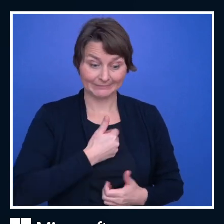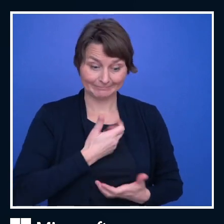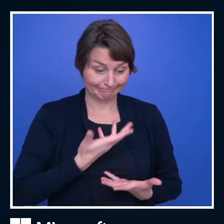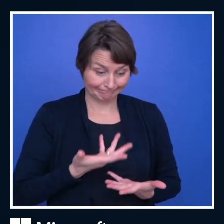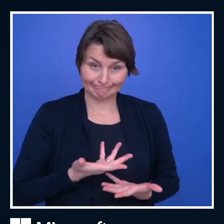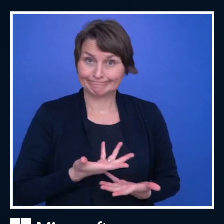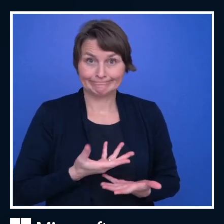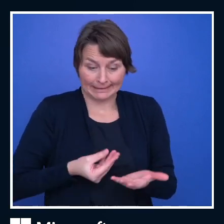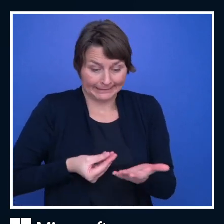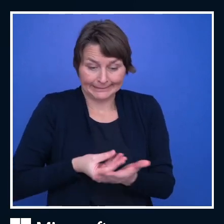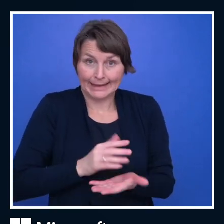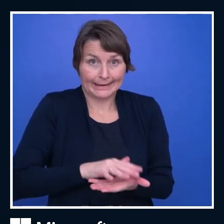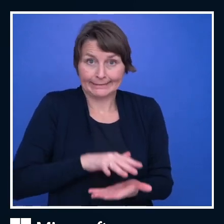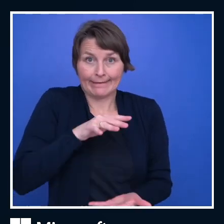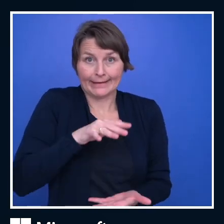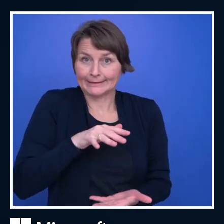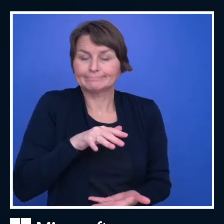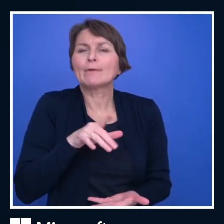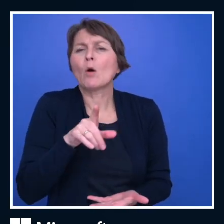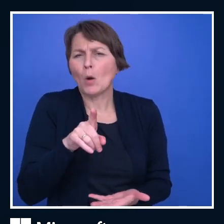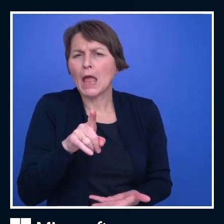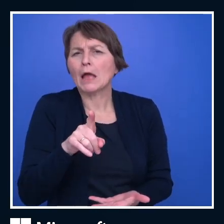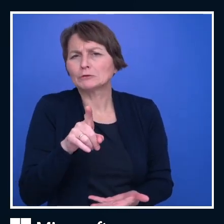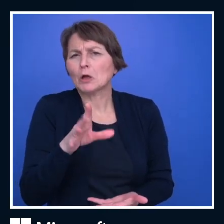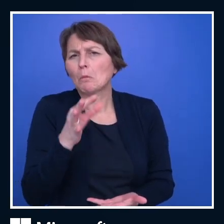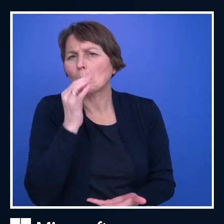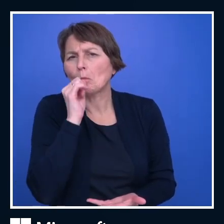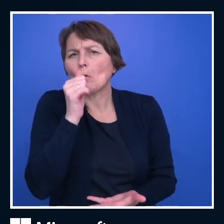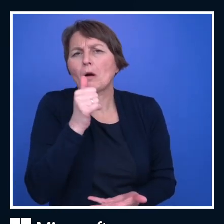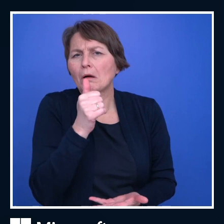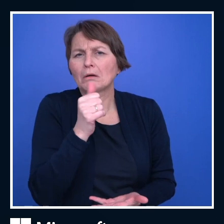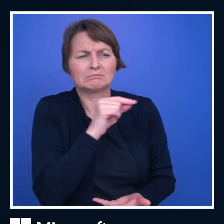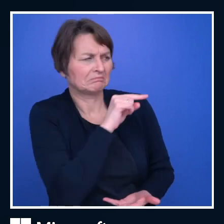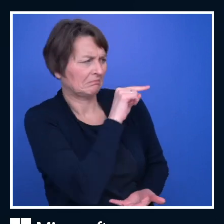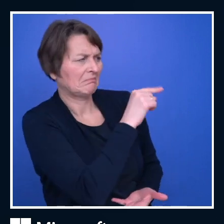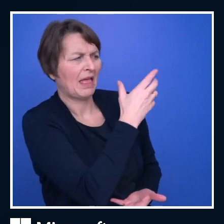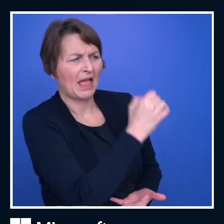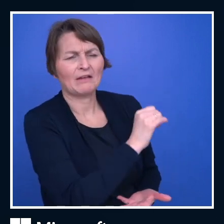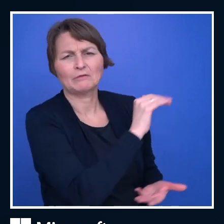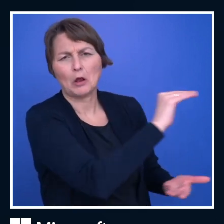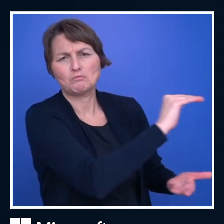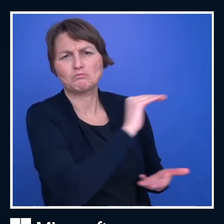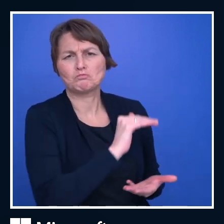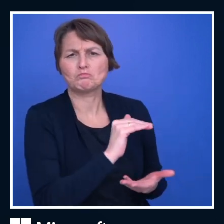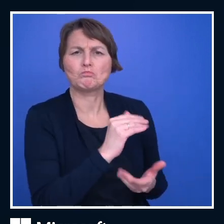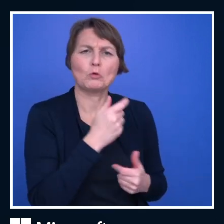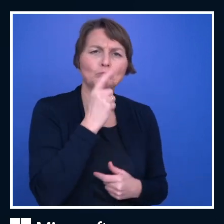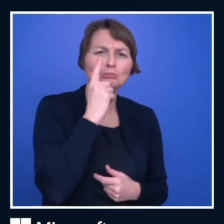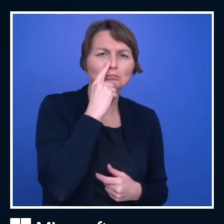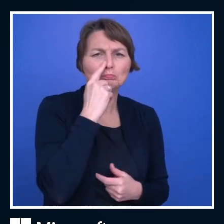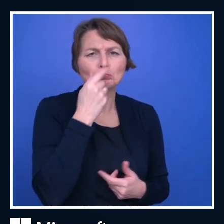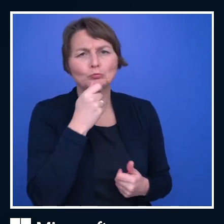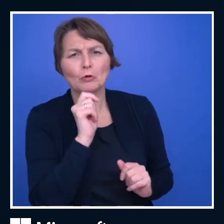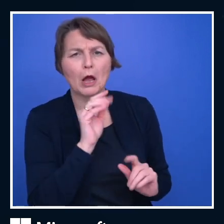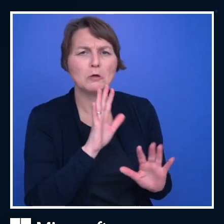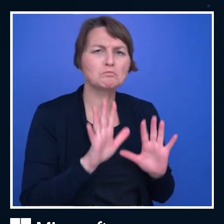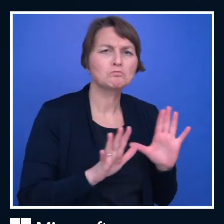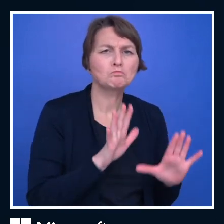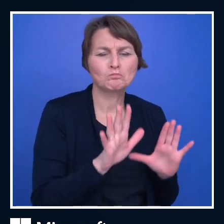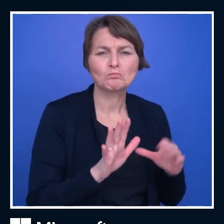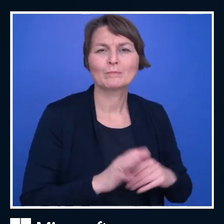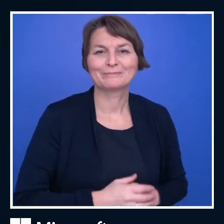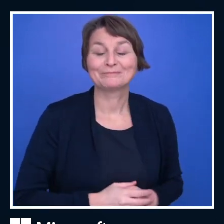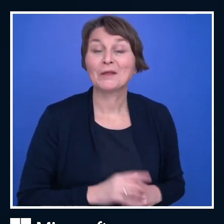sample data about real estate and hotels that you can use. But this is structured data already that is used to add